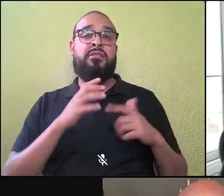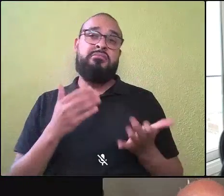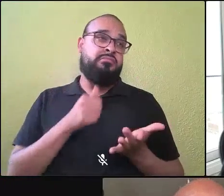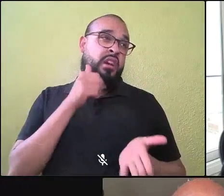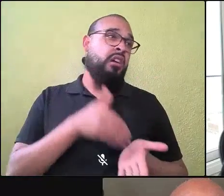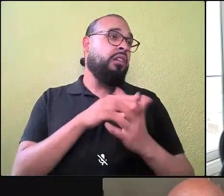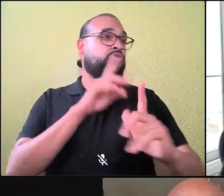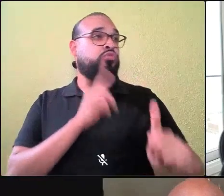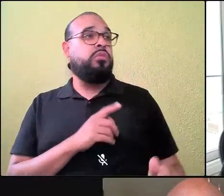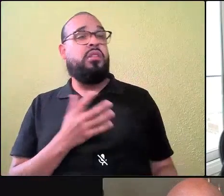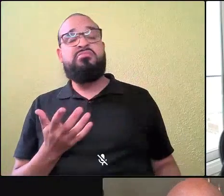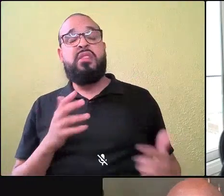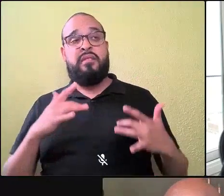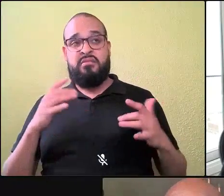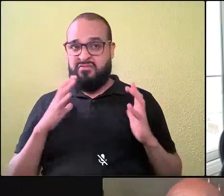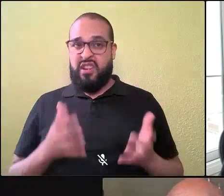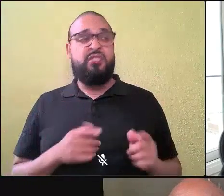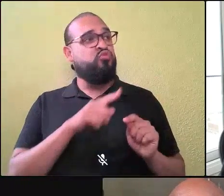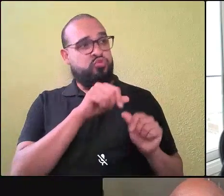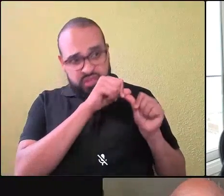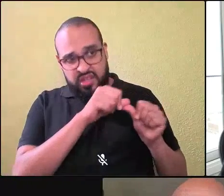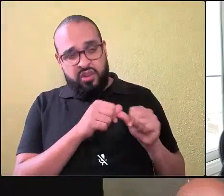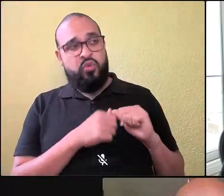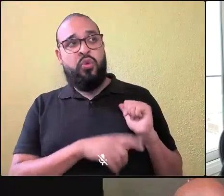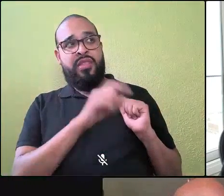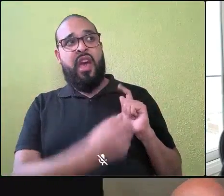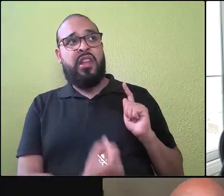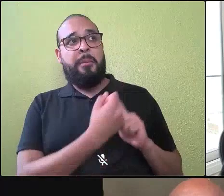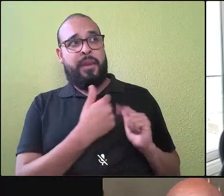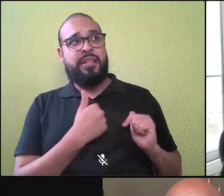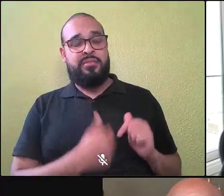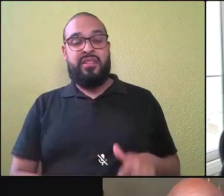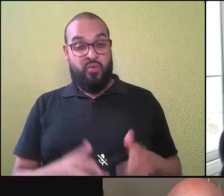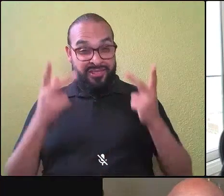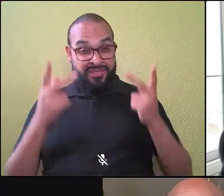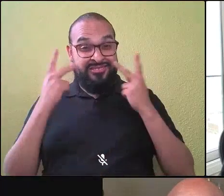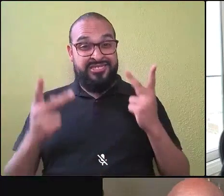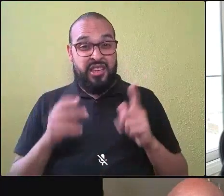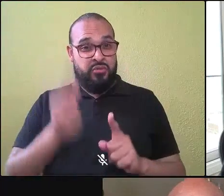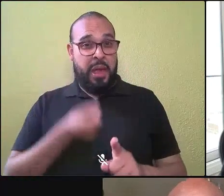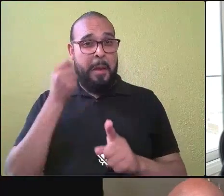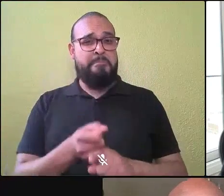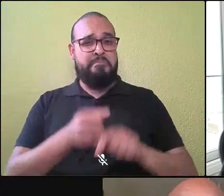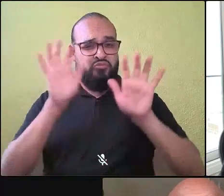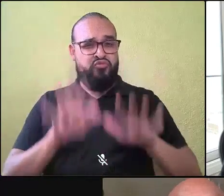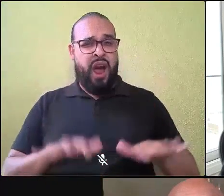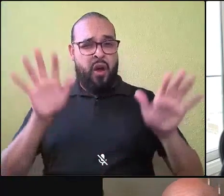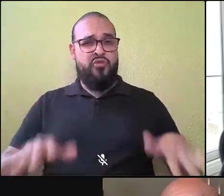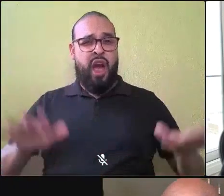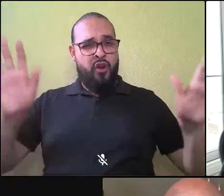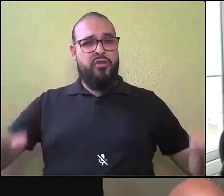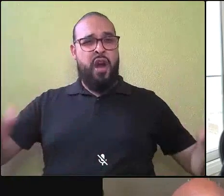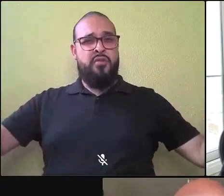remember the ripples are farther than you can see, with the people who come and support you, and then with the people who actually are